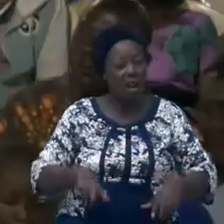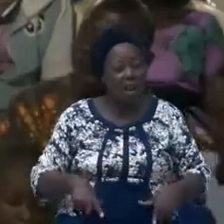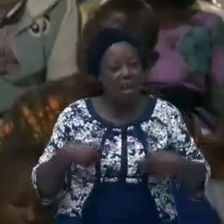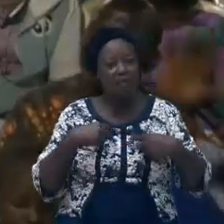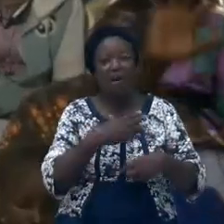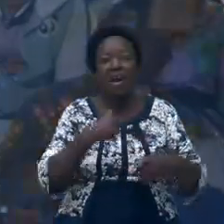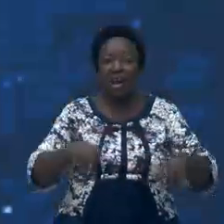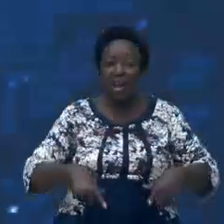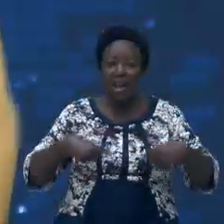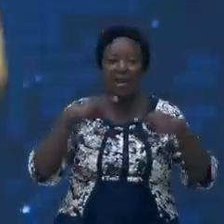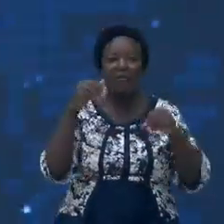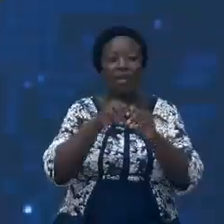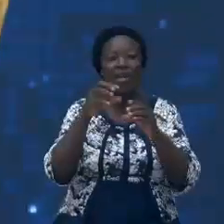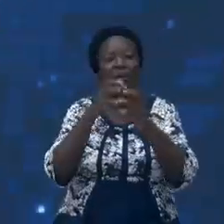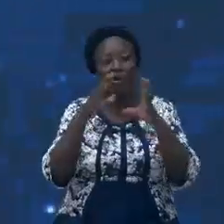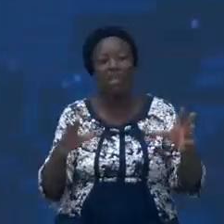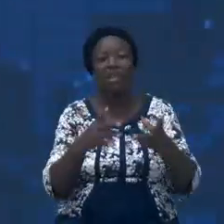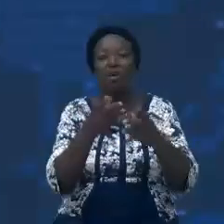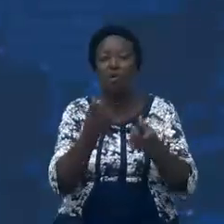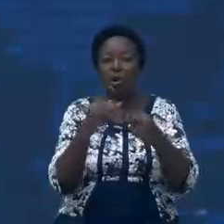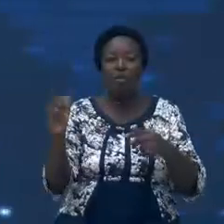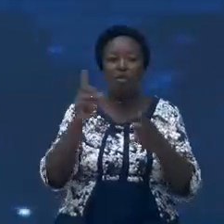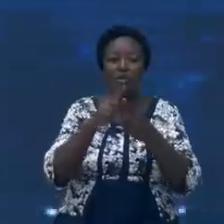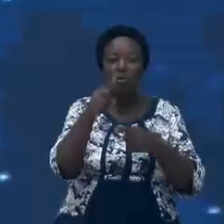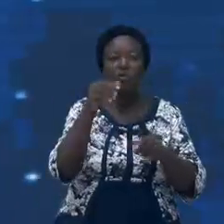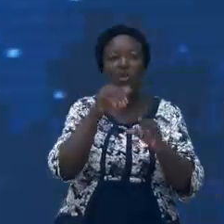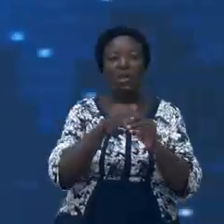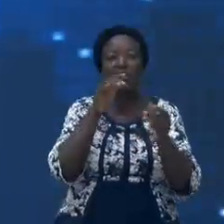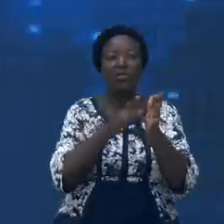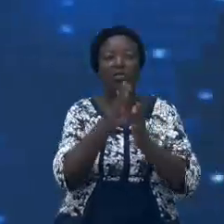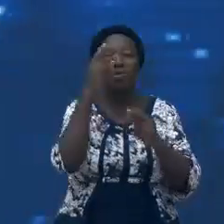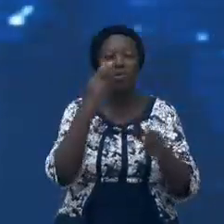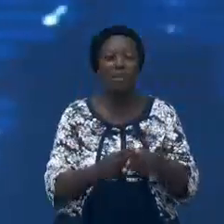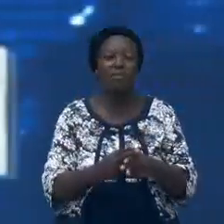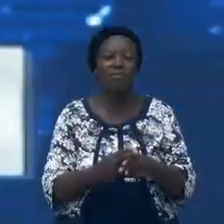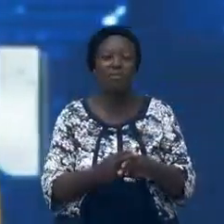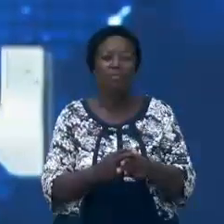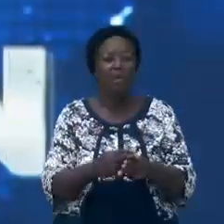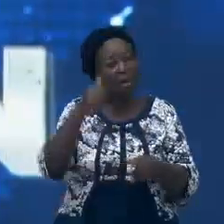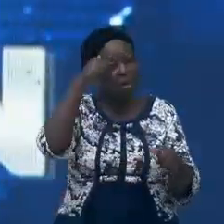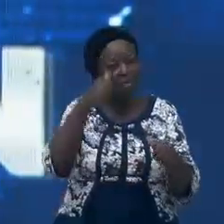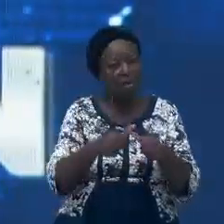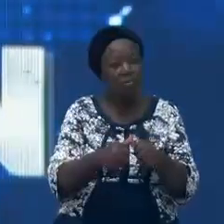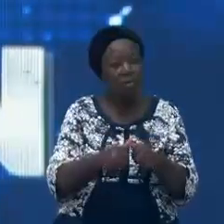get something. Life and life in abundance coming to you in Jesus'